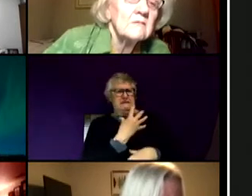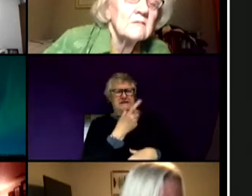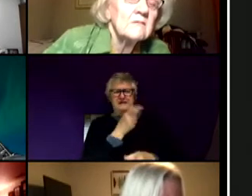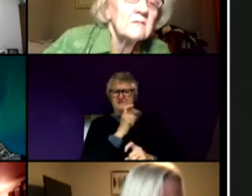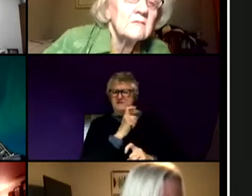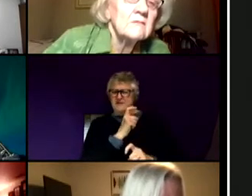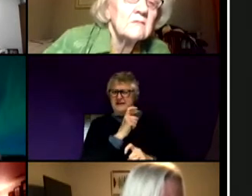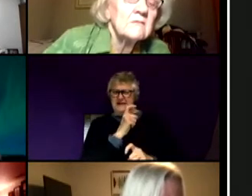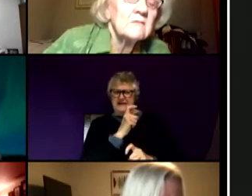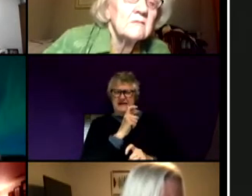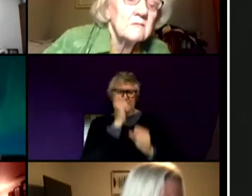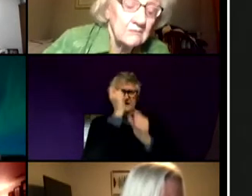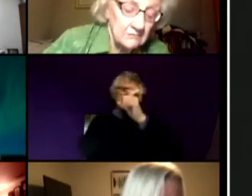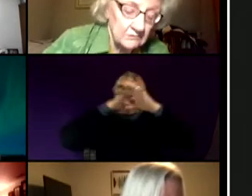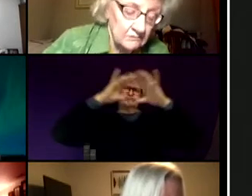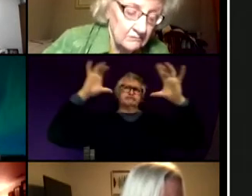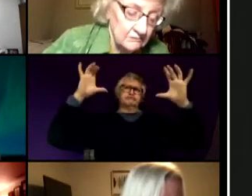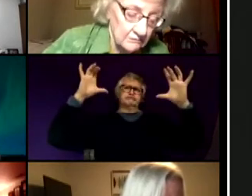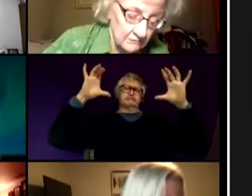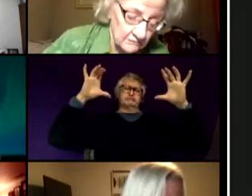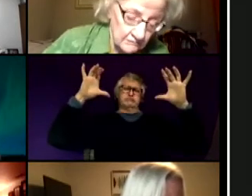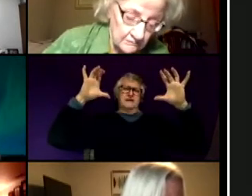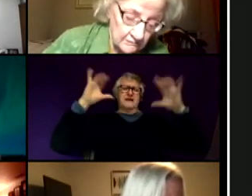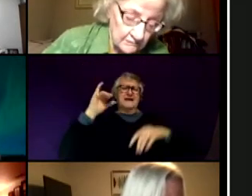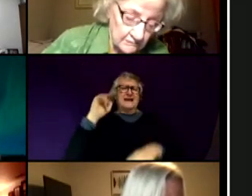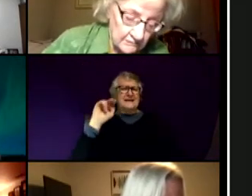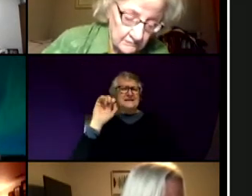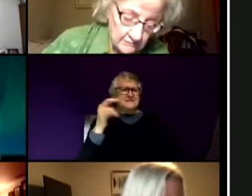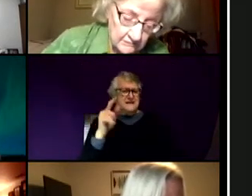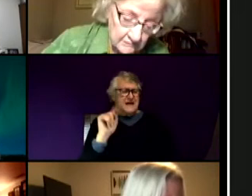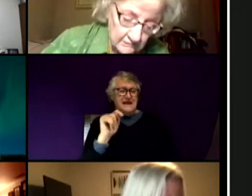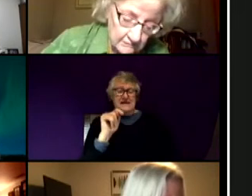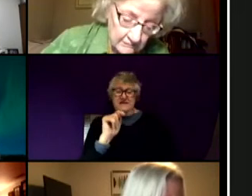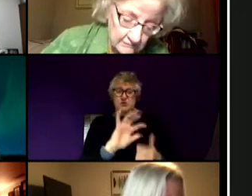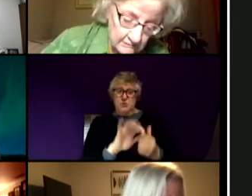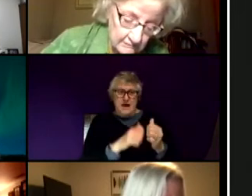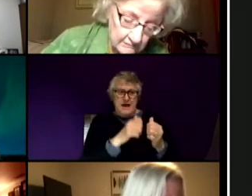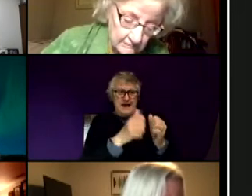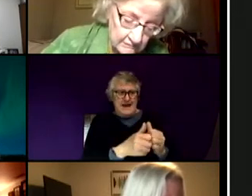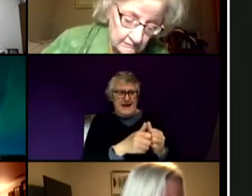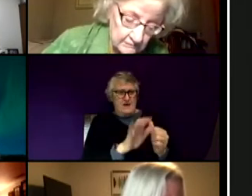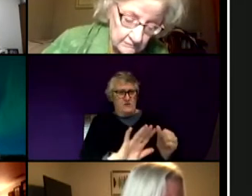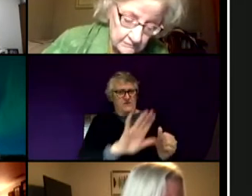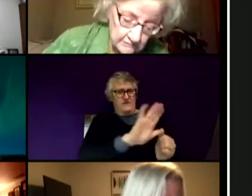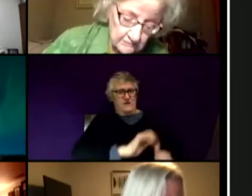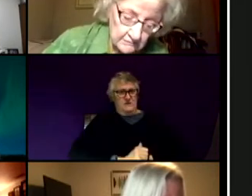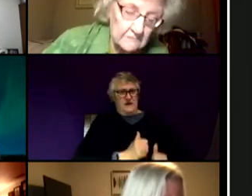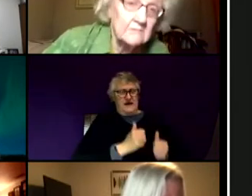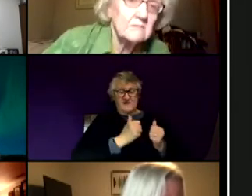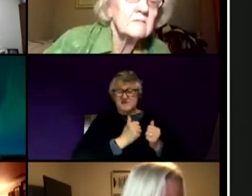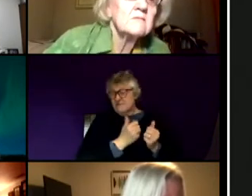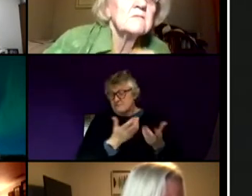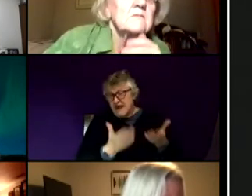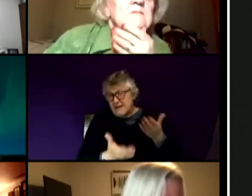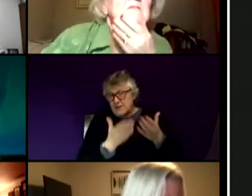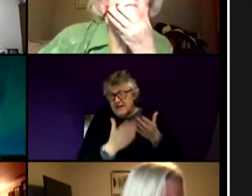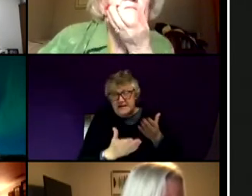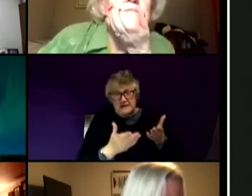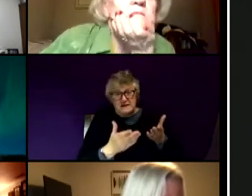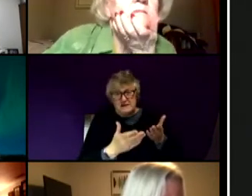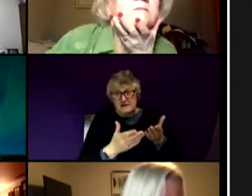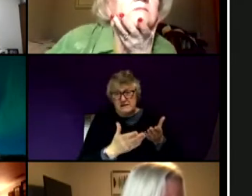so maybe we could spend more time inviting more officers to have